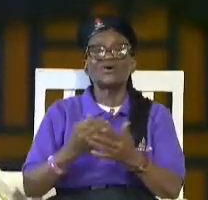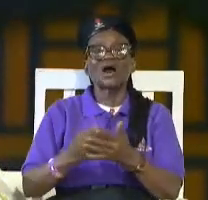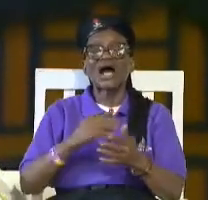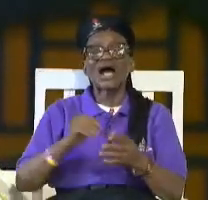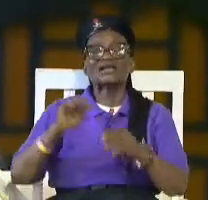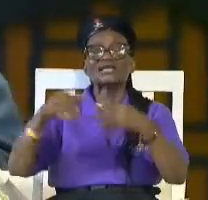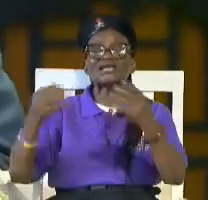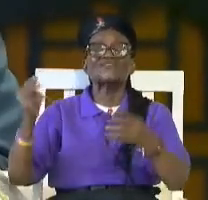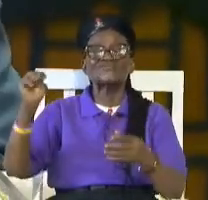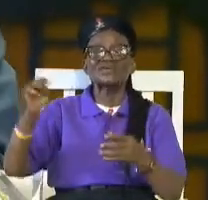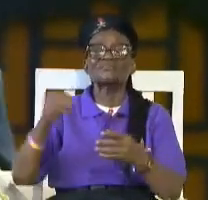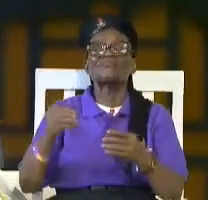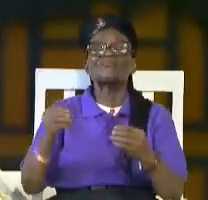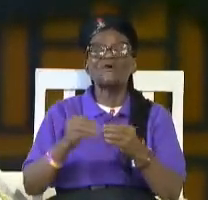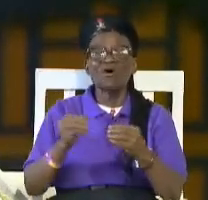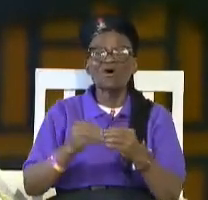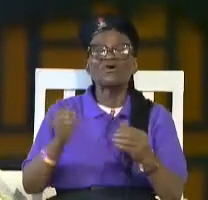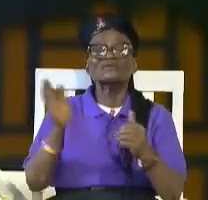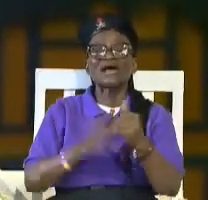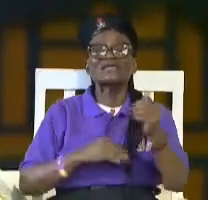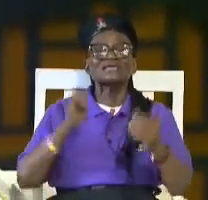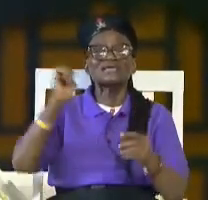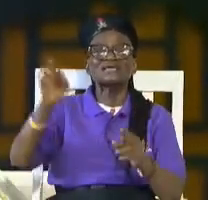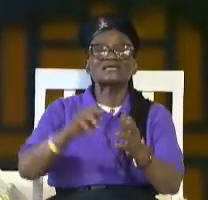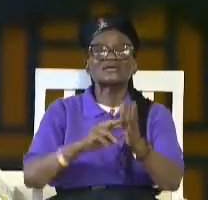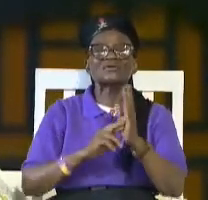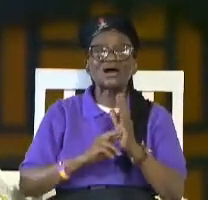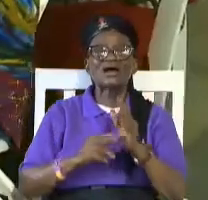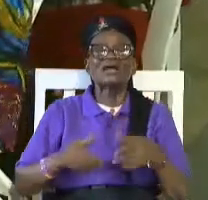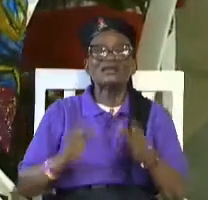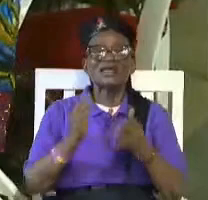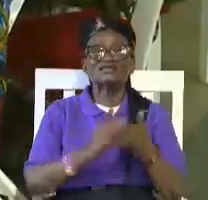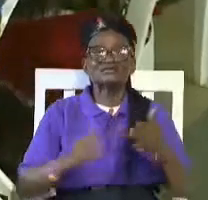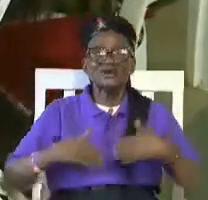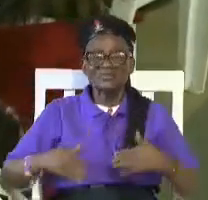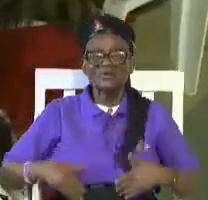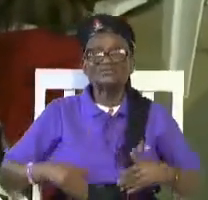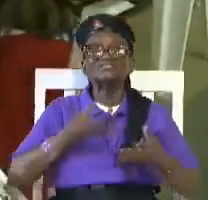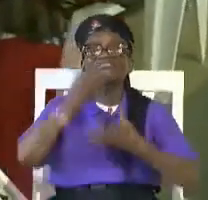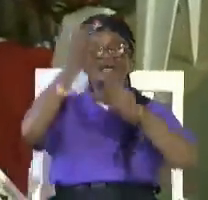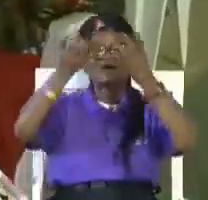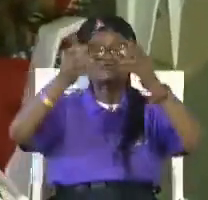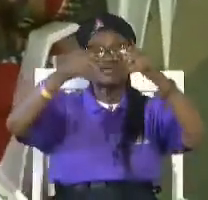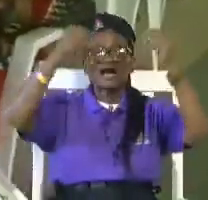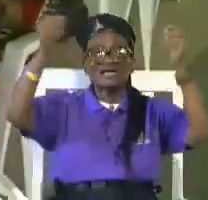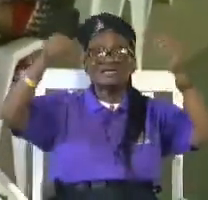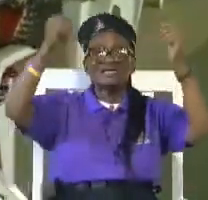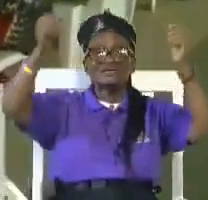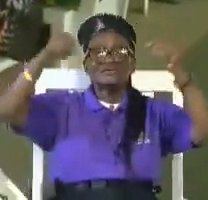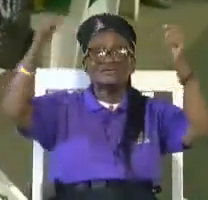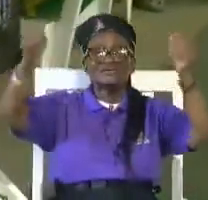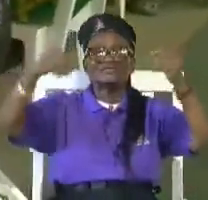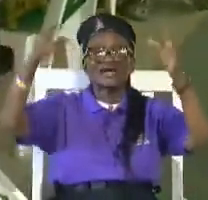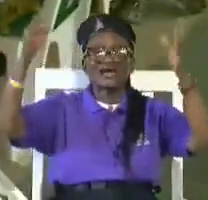he required. Let somebody shout hallelujah.